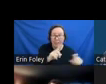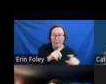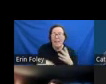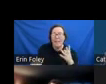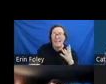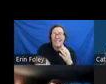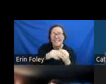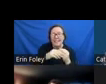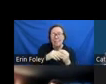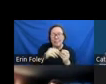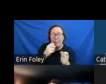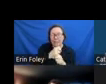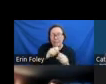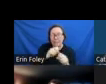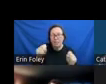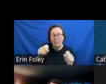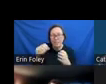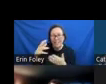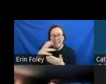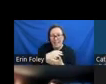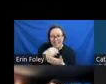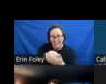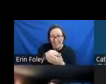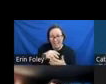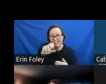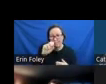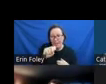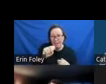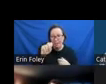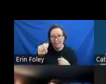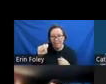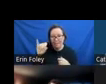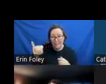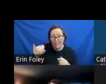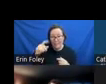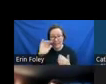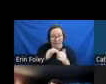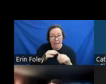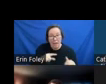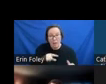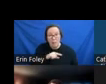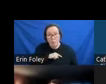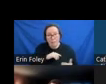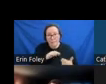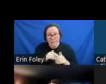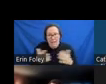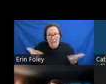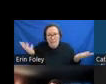Security Income. And to be eligible for SSI, someone has to be